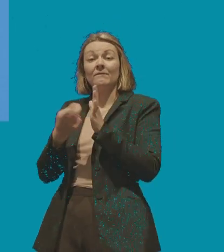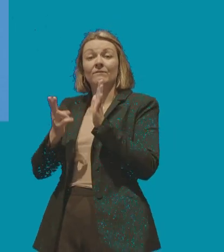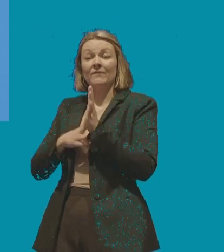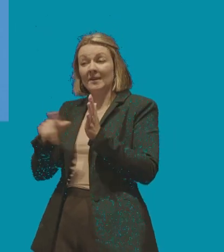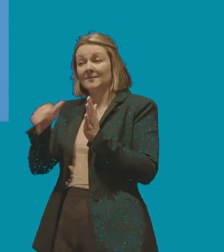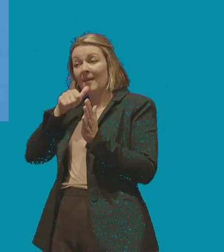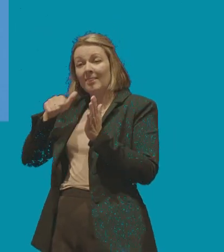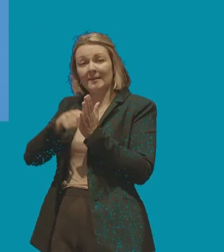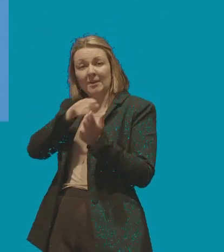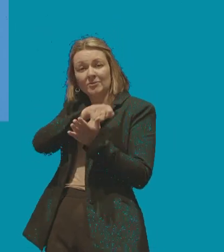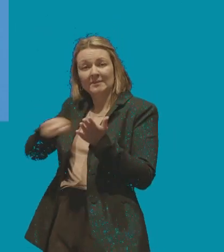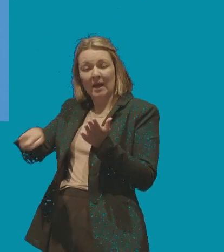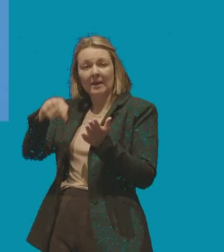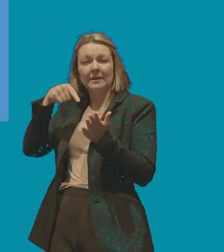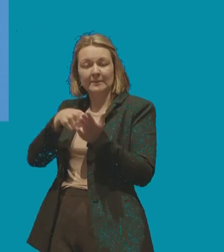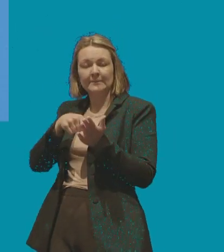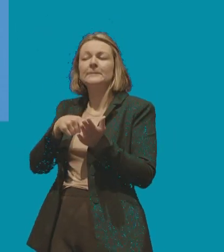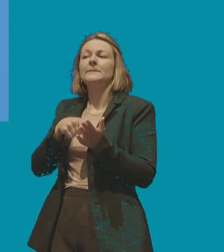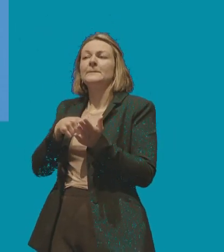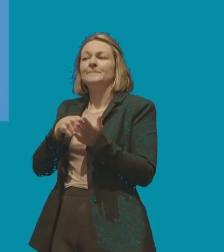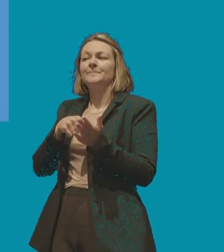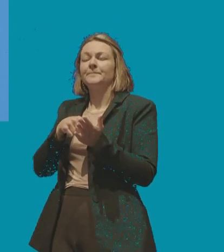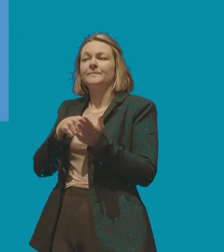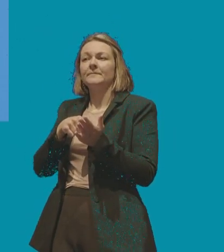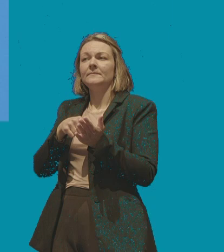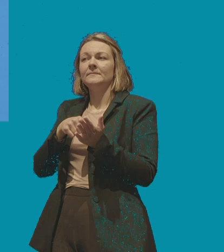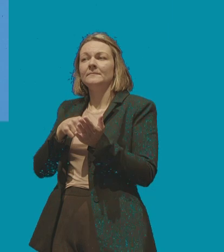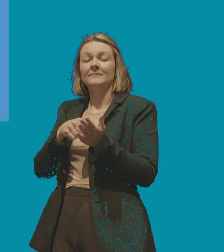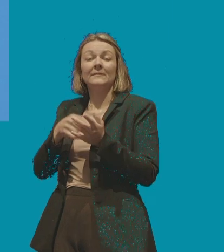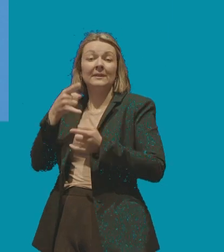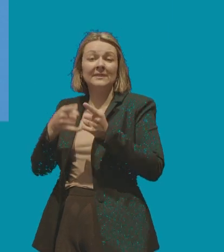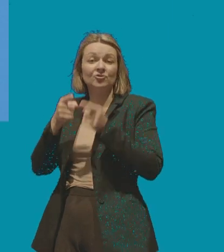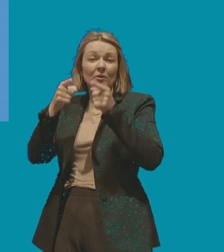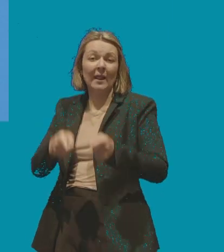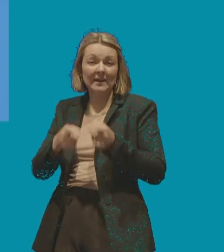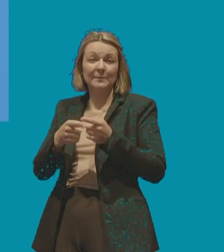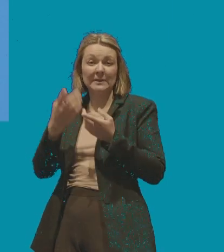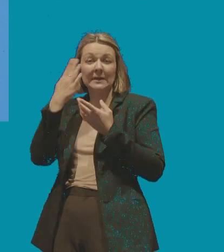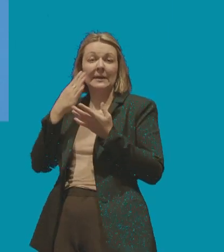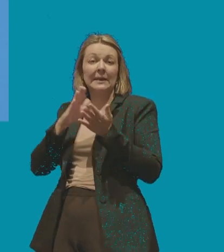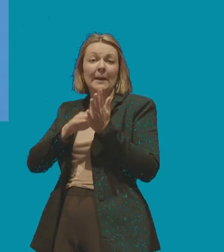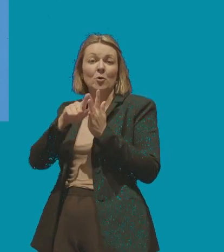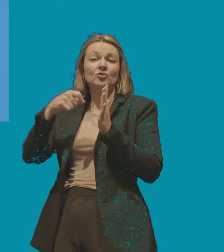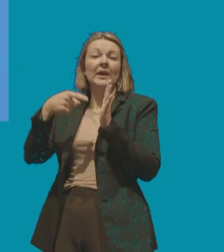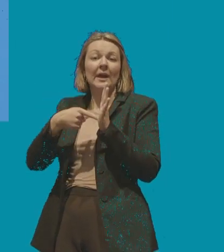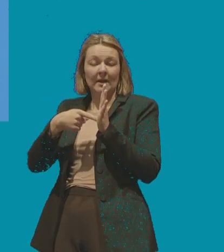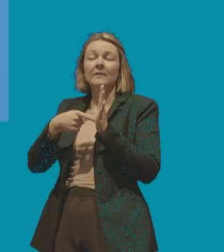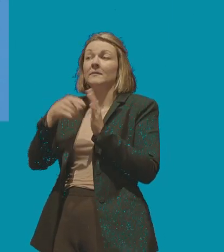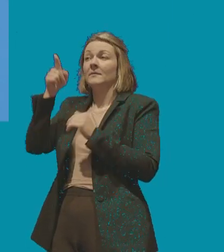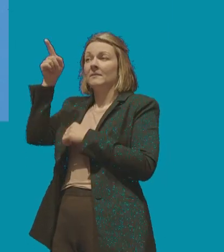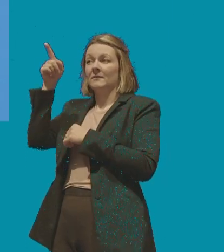letter with Prospect and the FDA calling for an inquiry into sexual harassment in the Ministry of Defence. And just let me make this